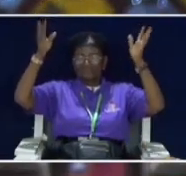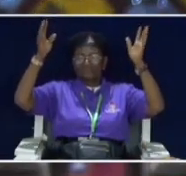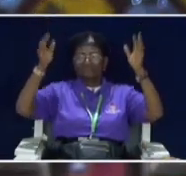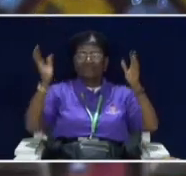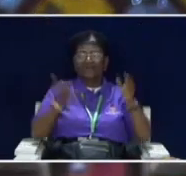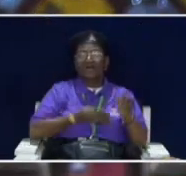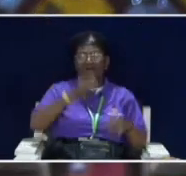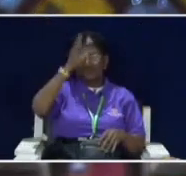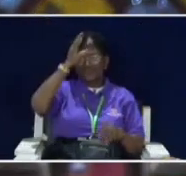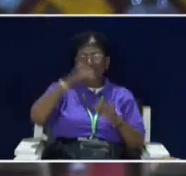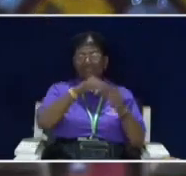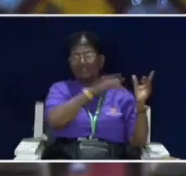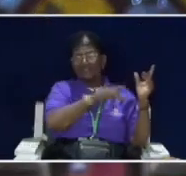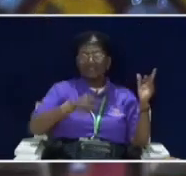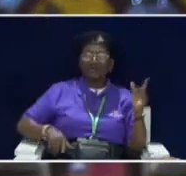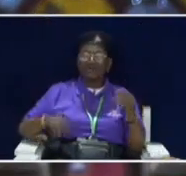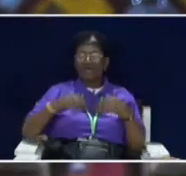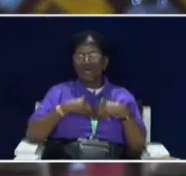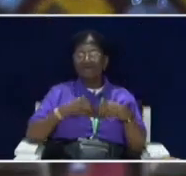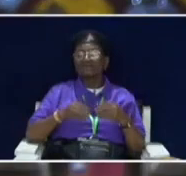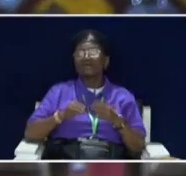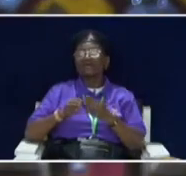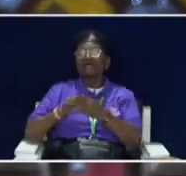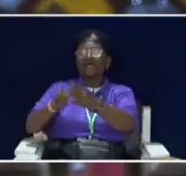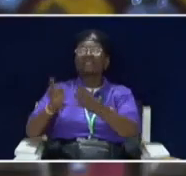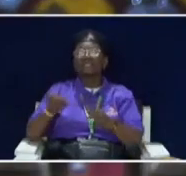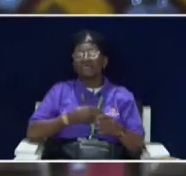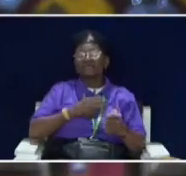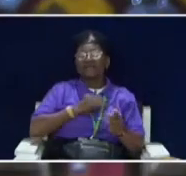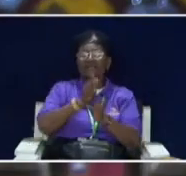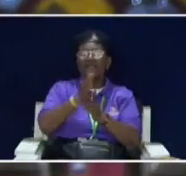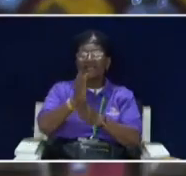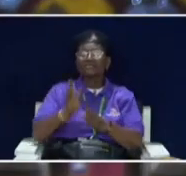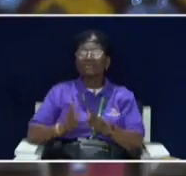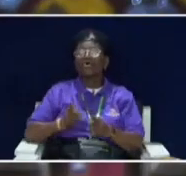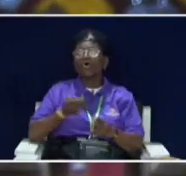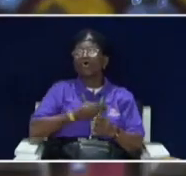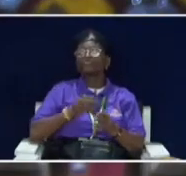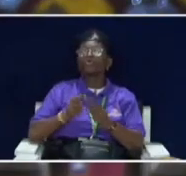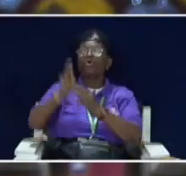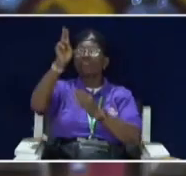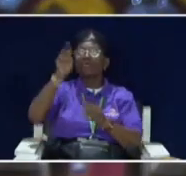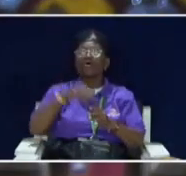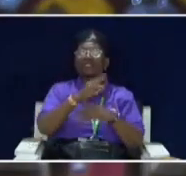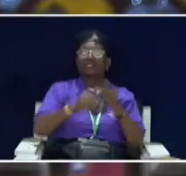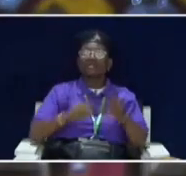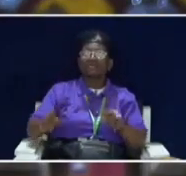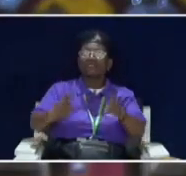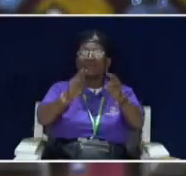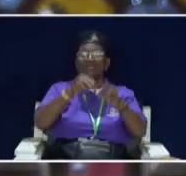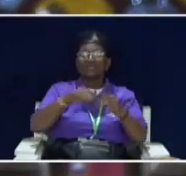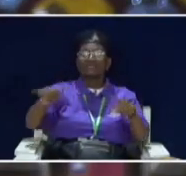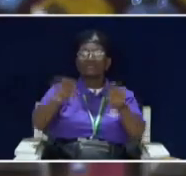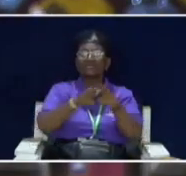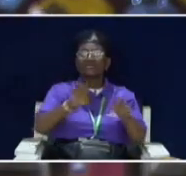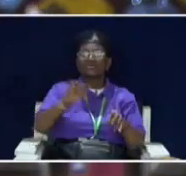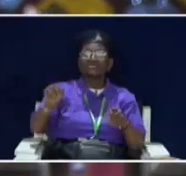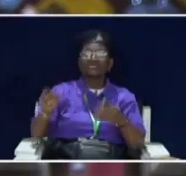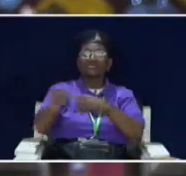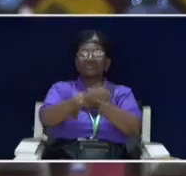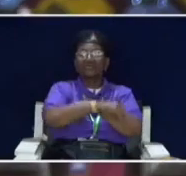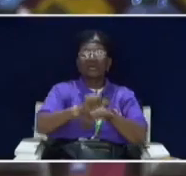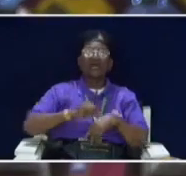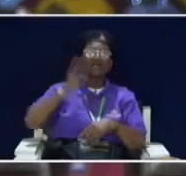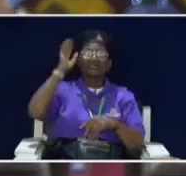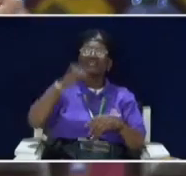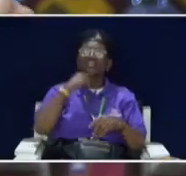Our Father and the Lord has steadily guided us and lined us up all the way. But in closing today, I will tell you a